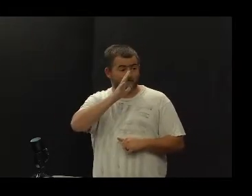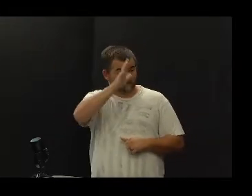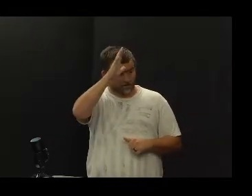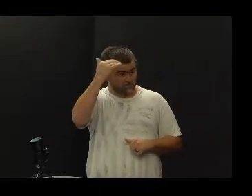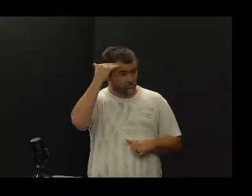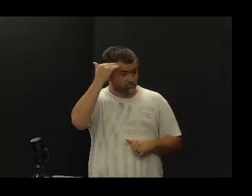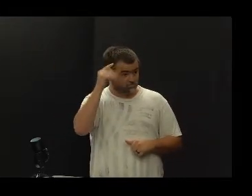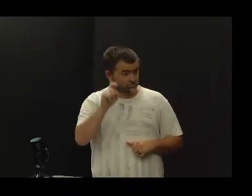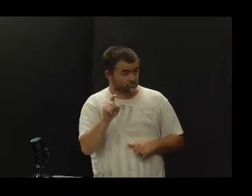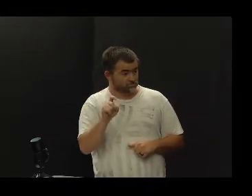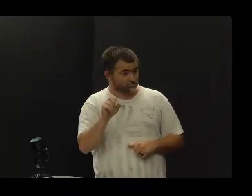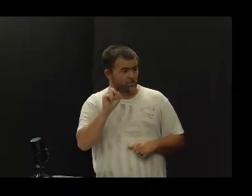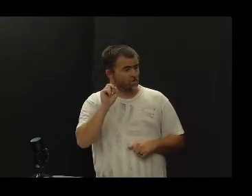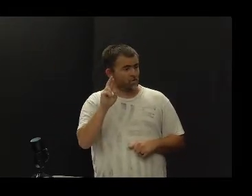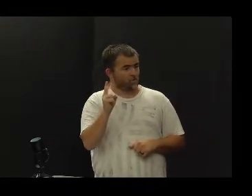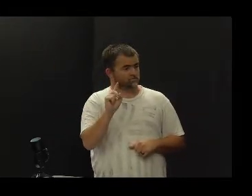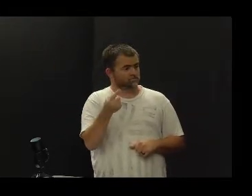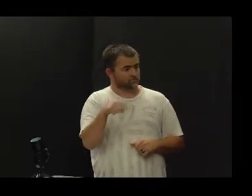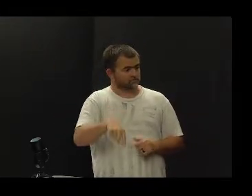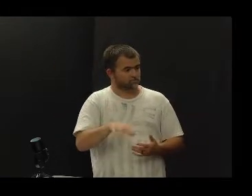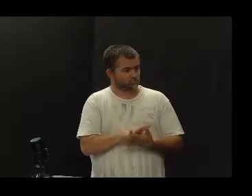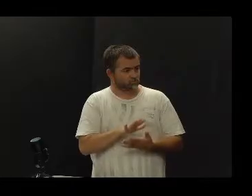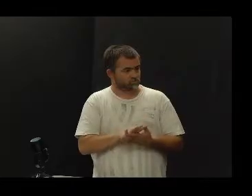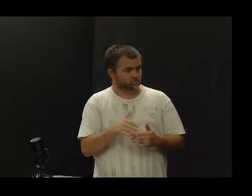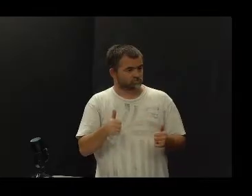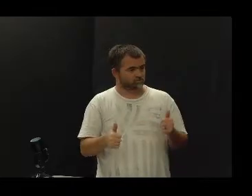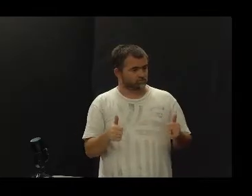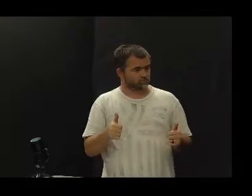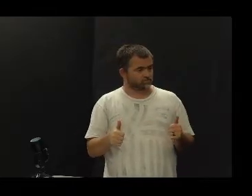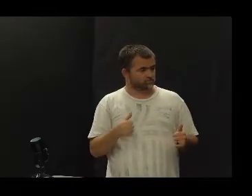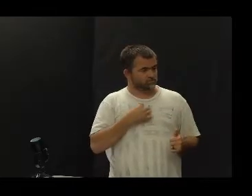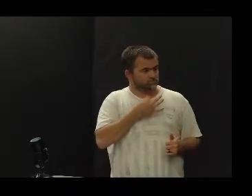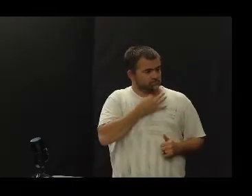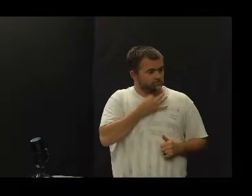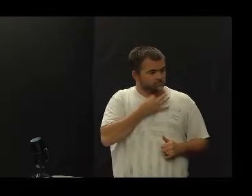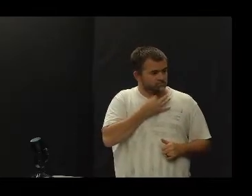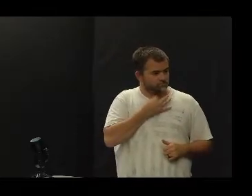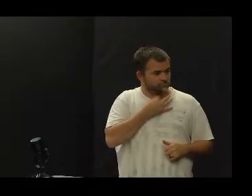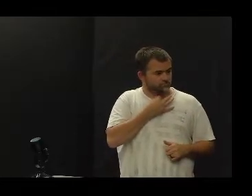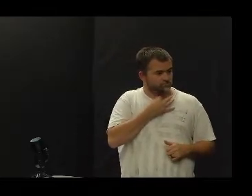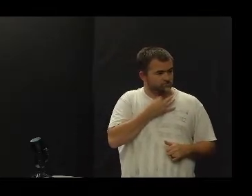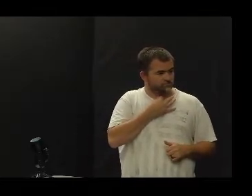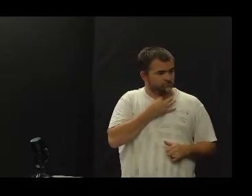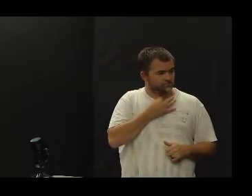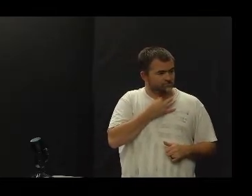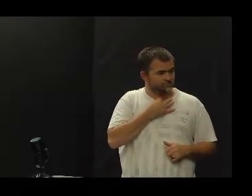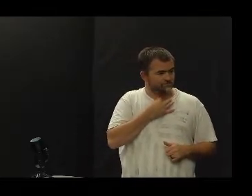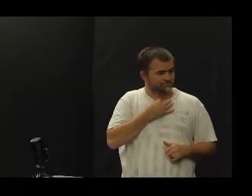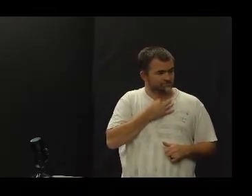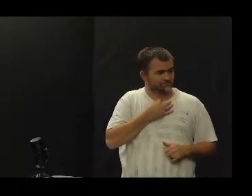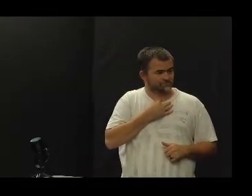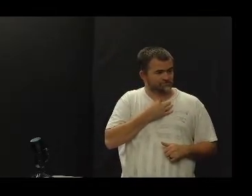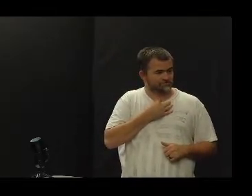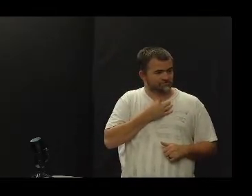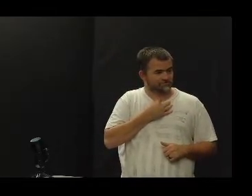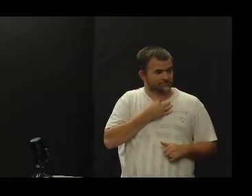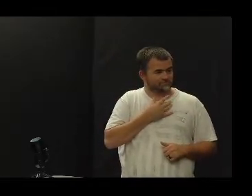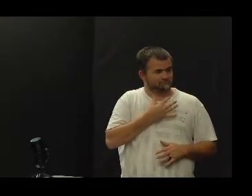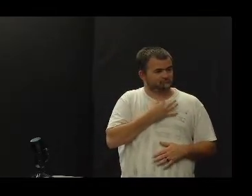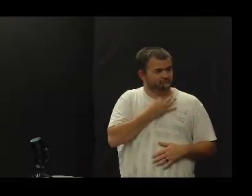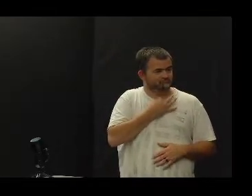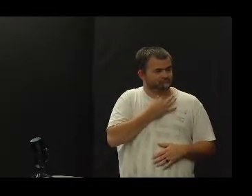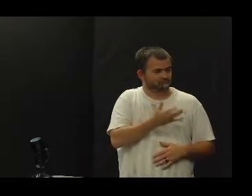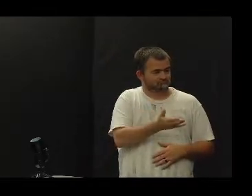system. So my question is, are all of the parents aware of that? Or is